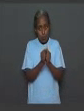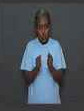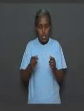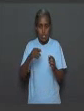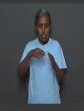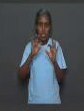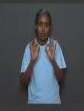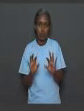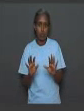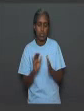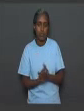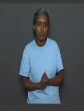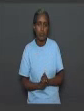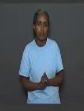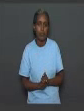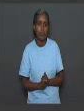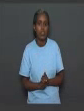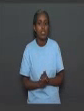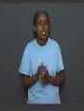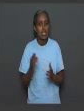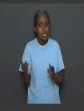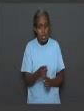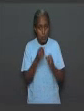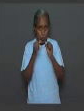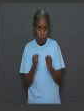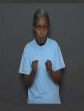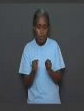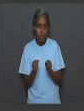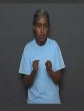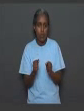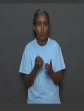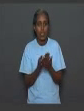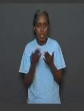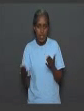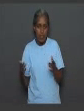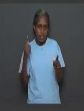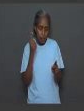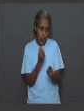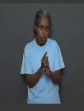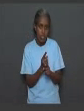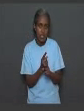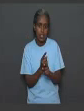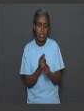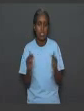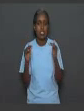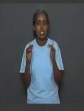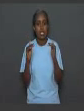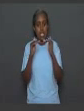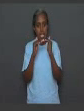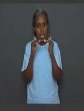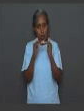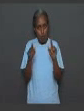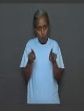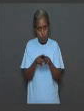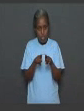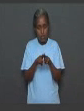exclusive, then the probability of either event occurring is equivalent to